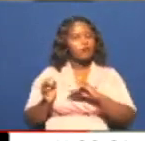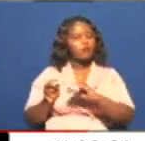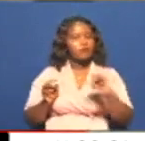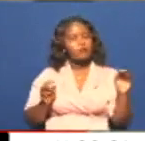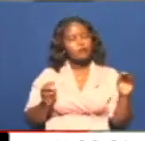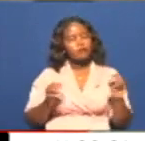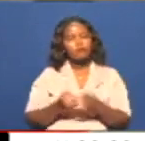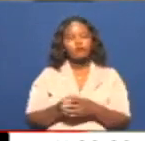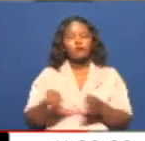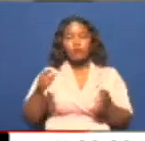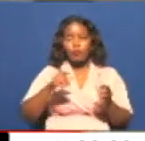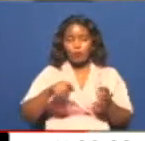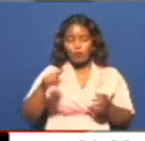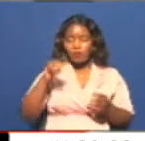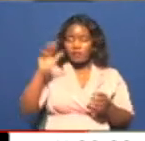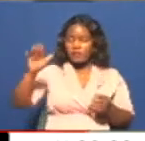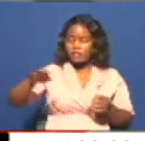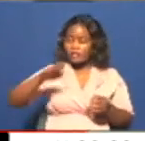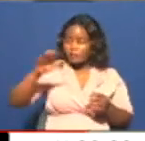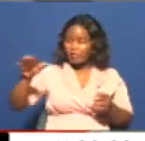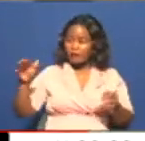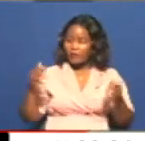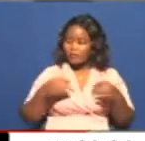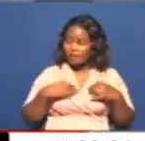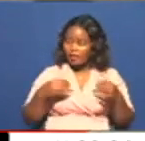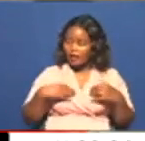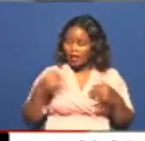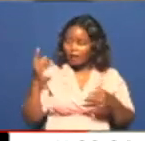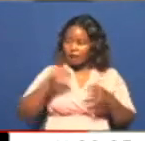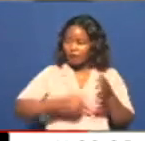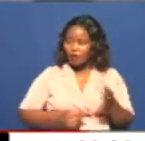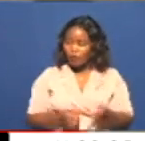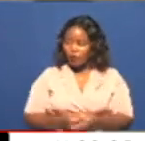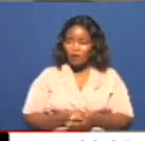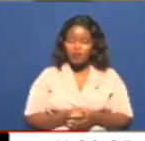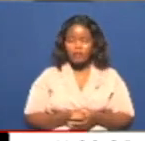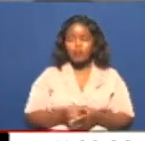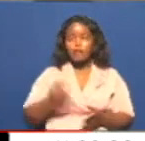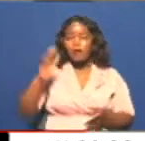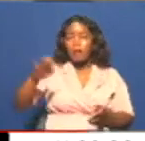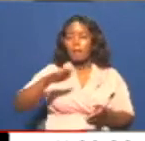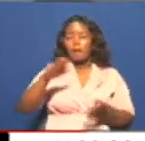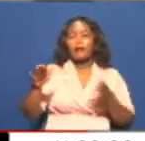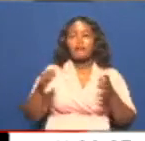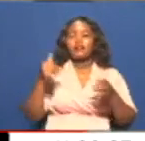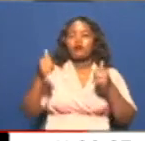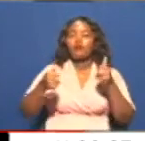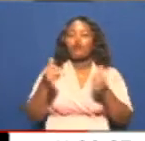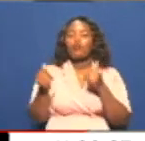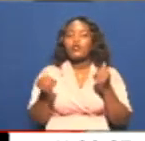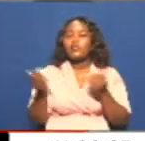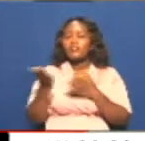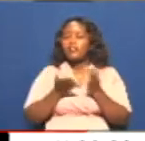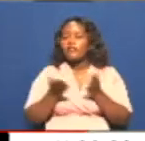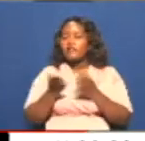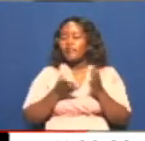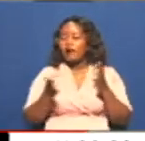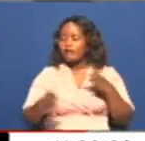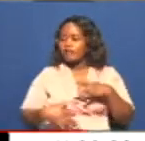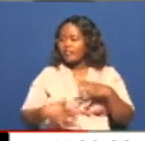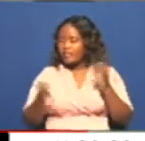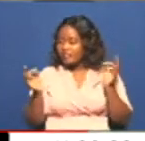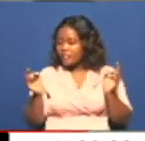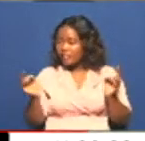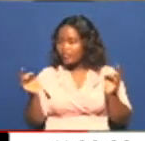have as a parliament is a parliament that serves the interests of what they call